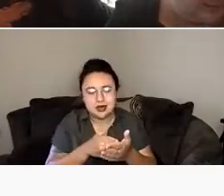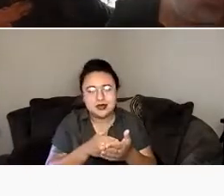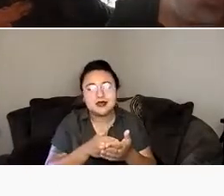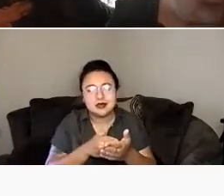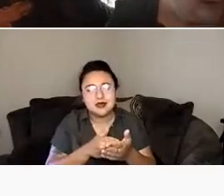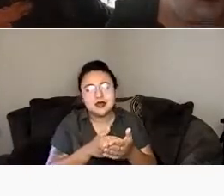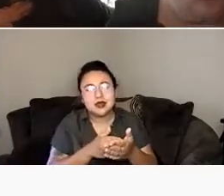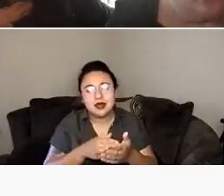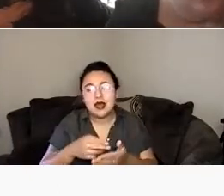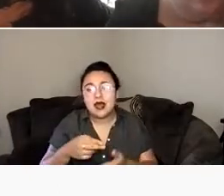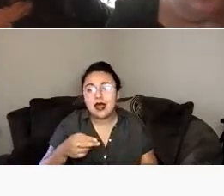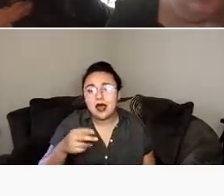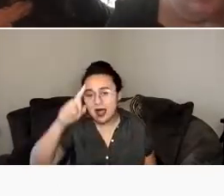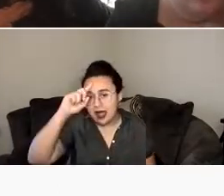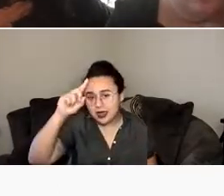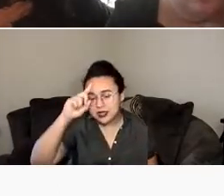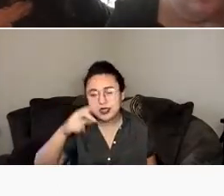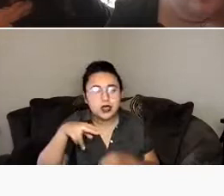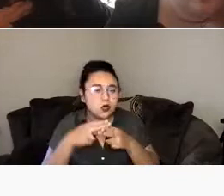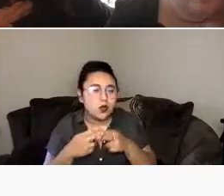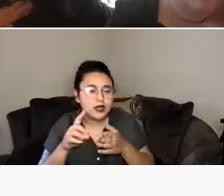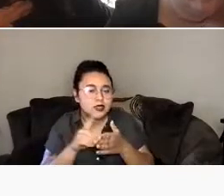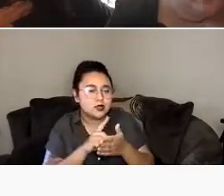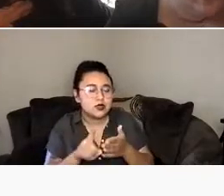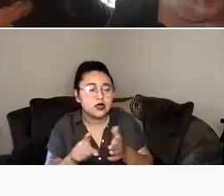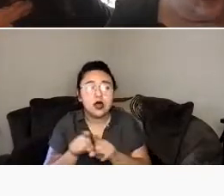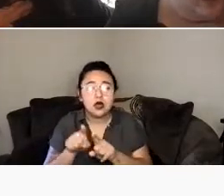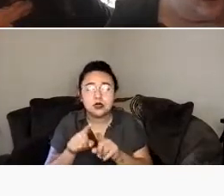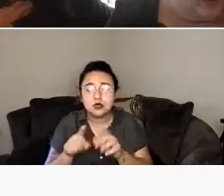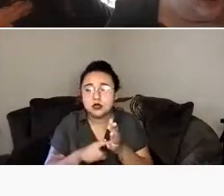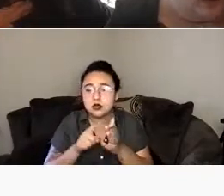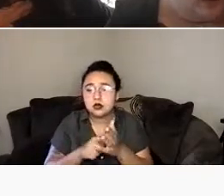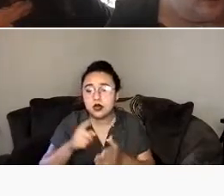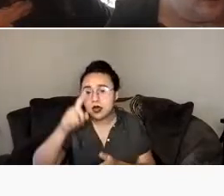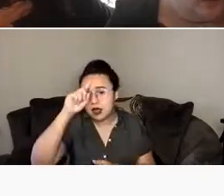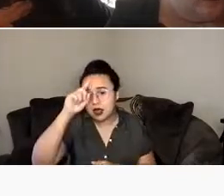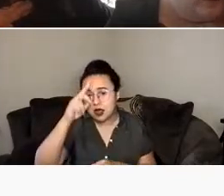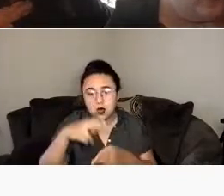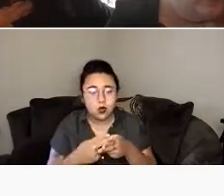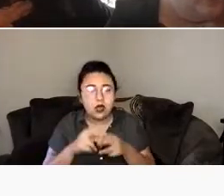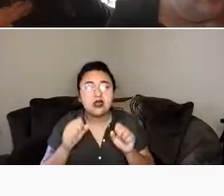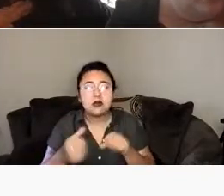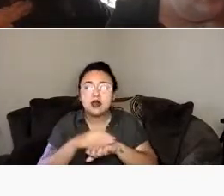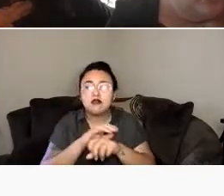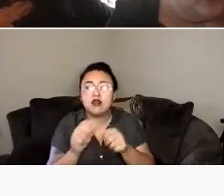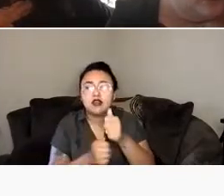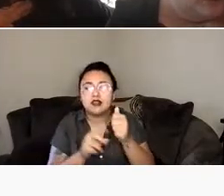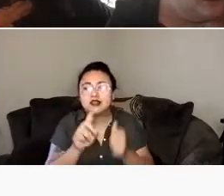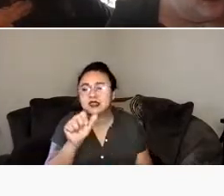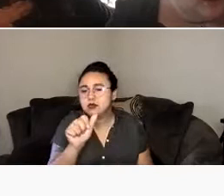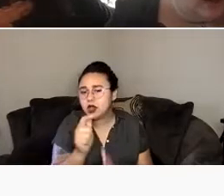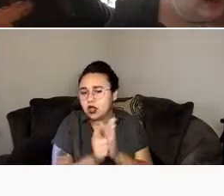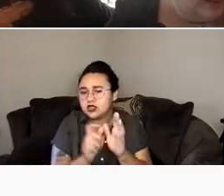discrimination. Also, sometimes height and weight can be covered under disability